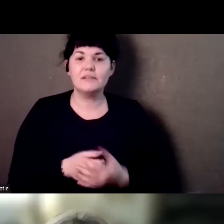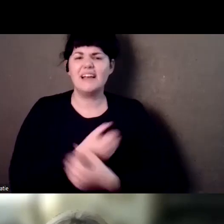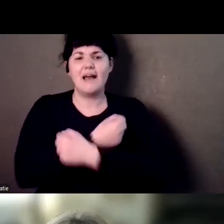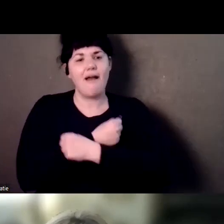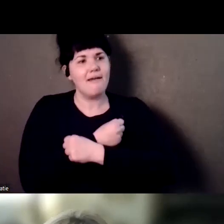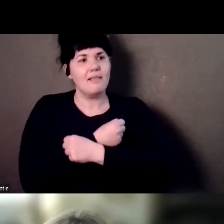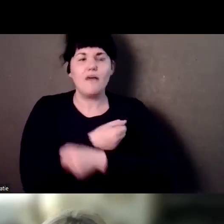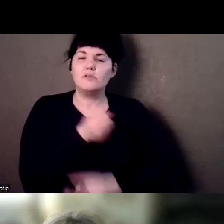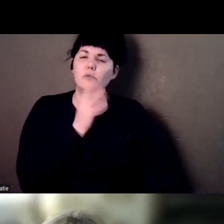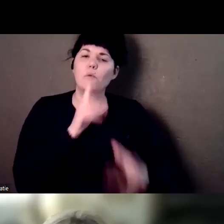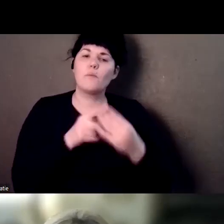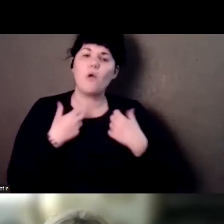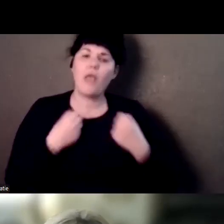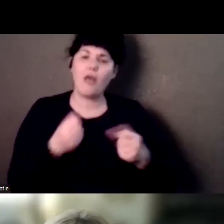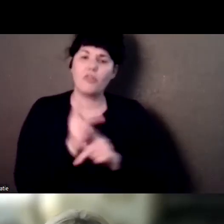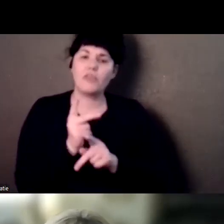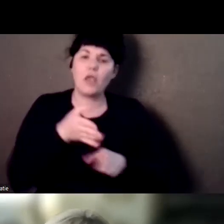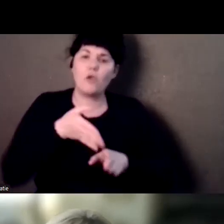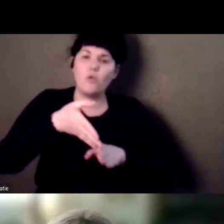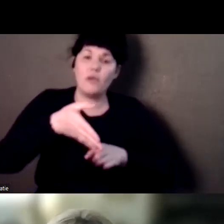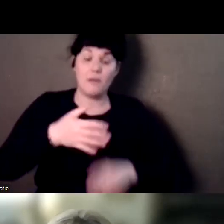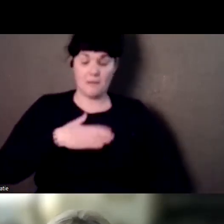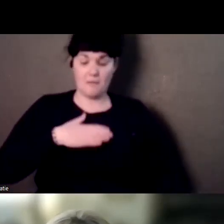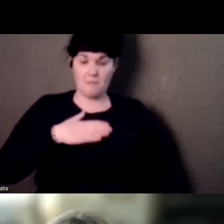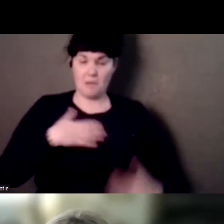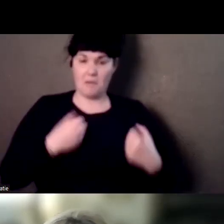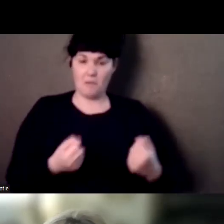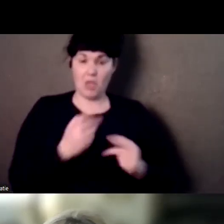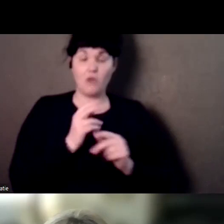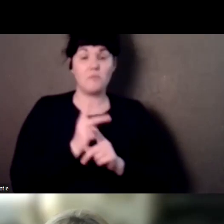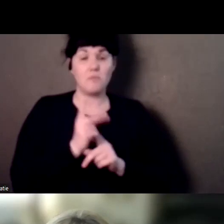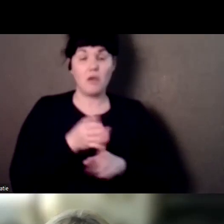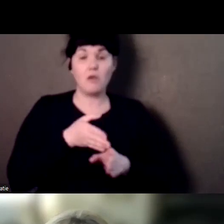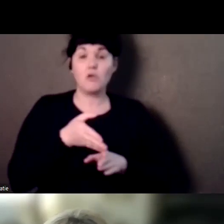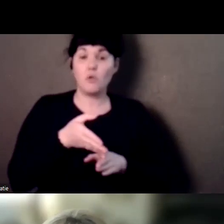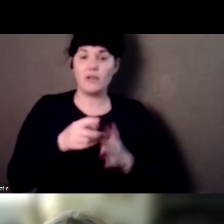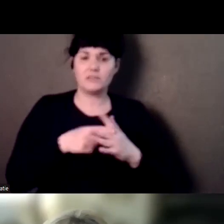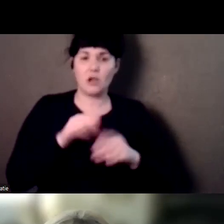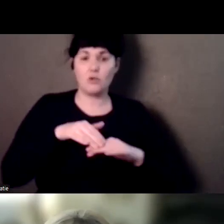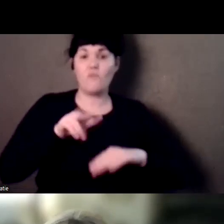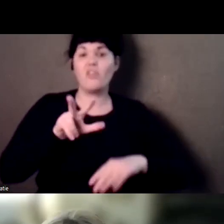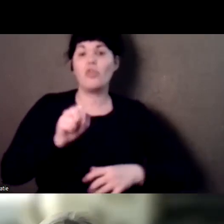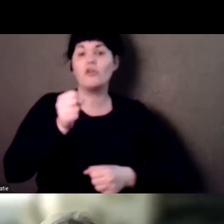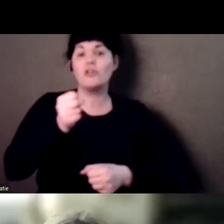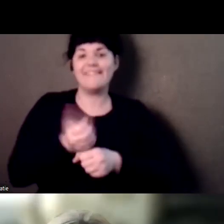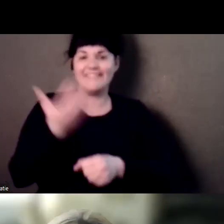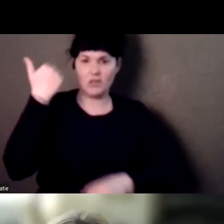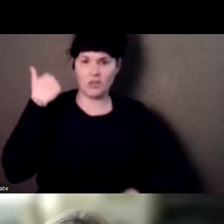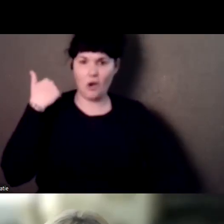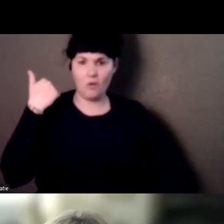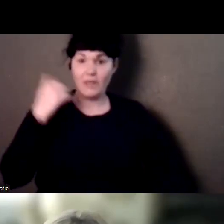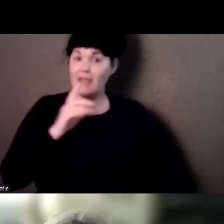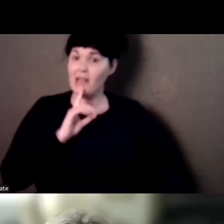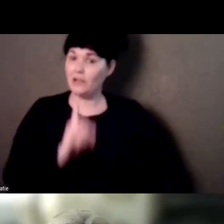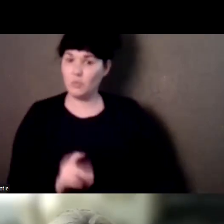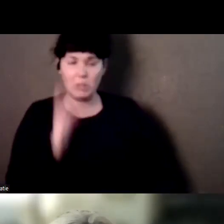careers. I started mine over 30 years ago, and a career in healthcare has taken all different directions and has